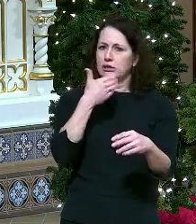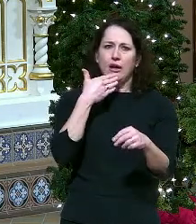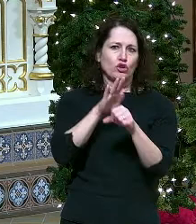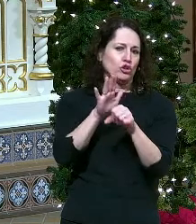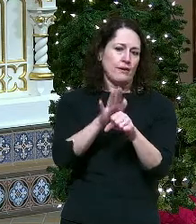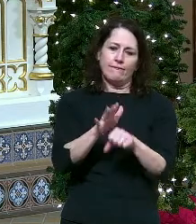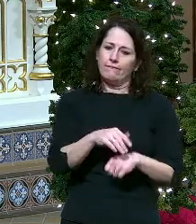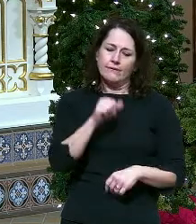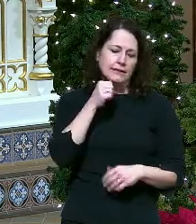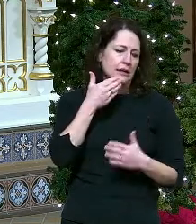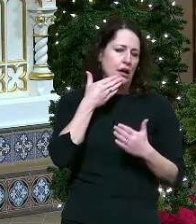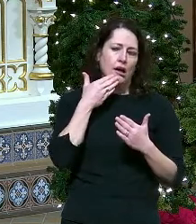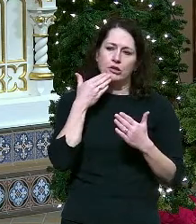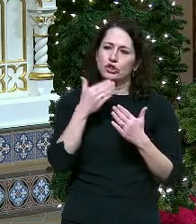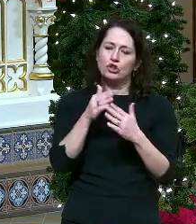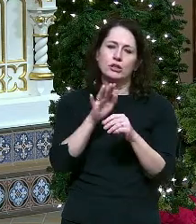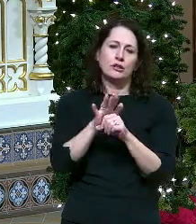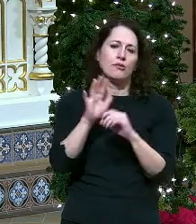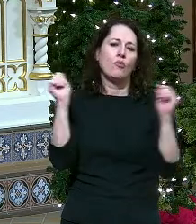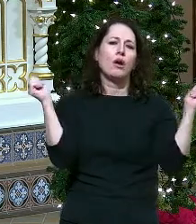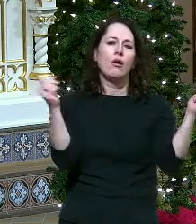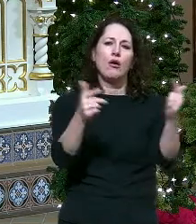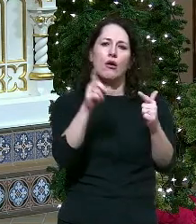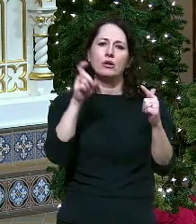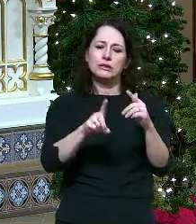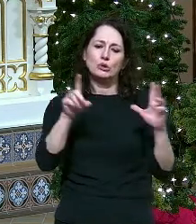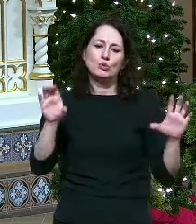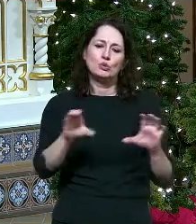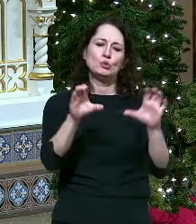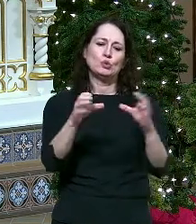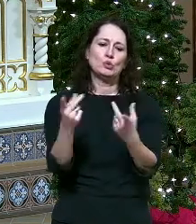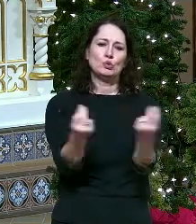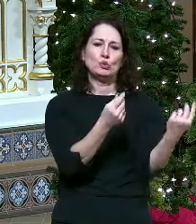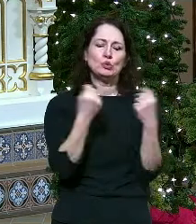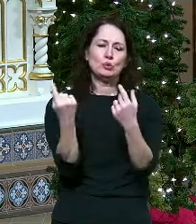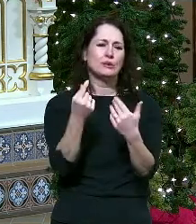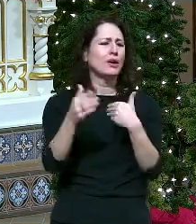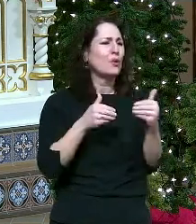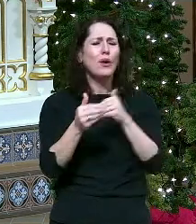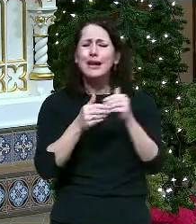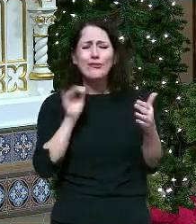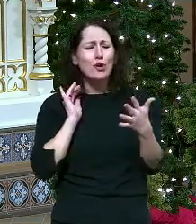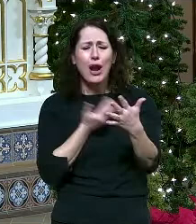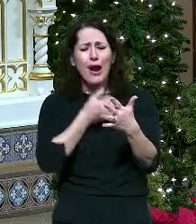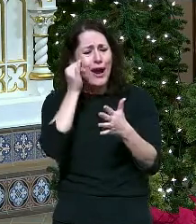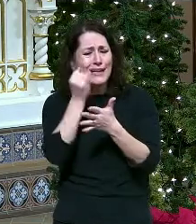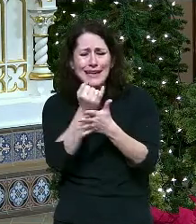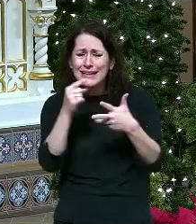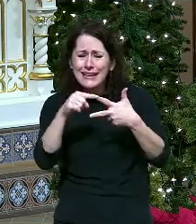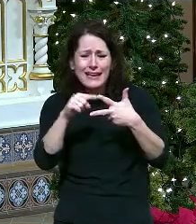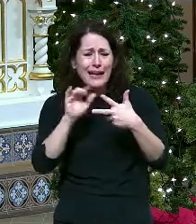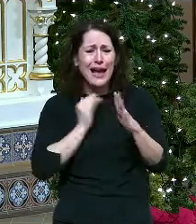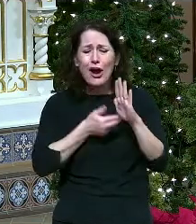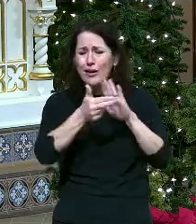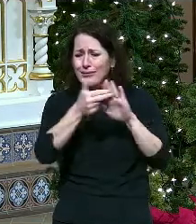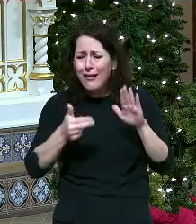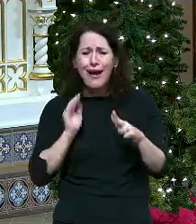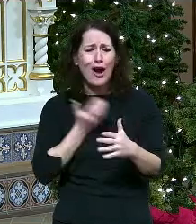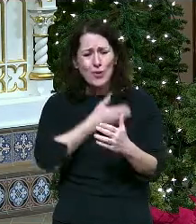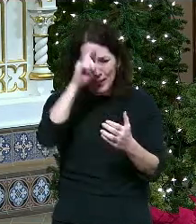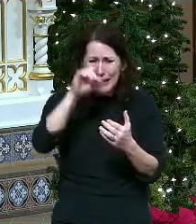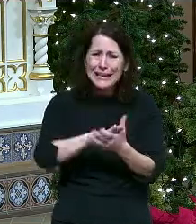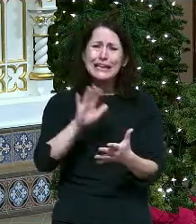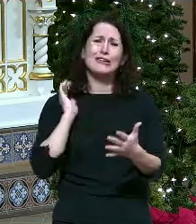No. We all have work to do. Regardless of what our identities, what we ideologies that